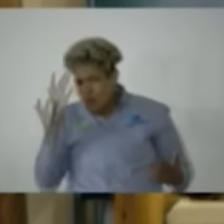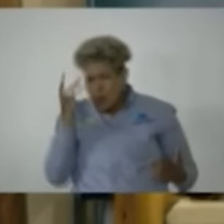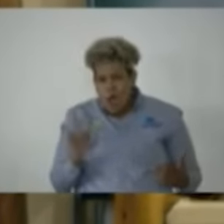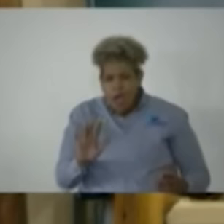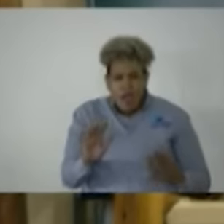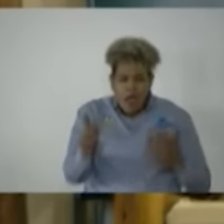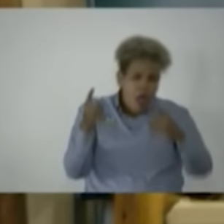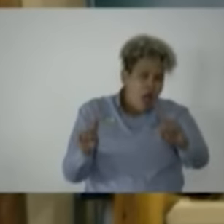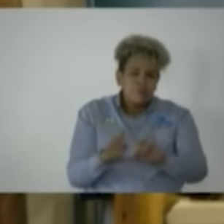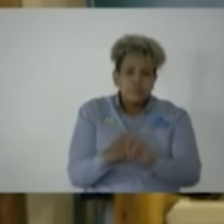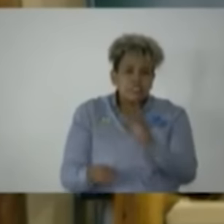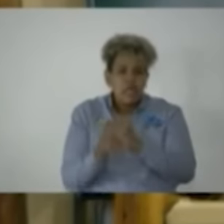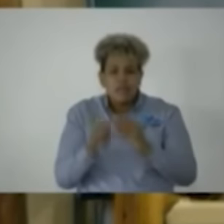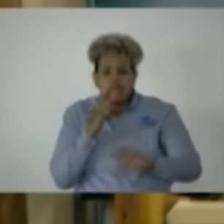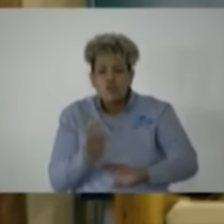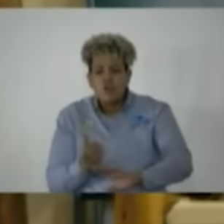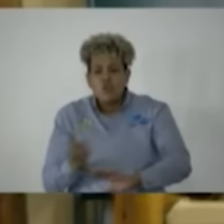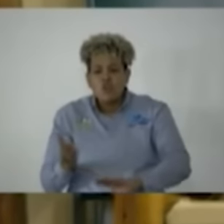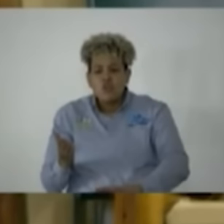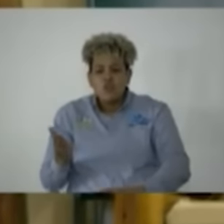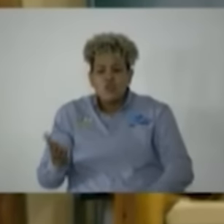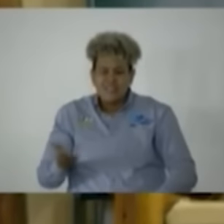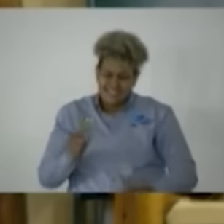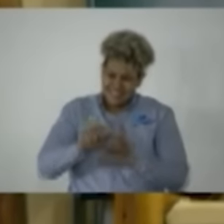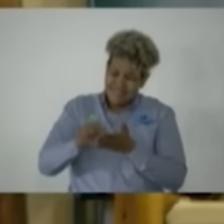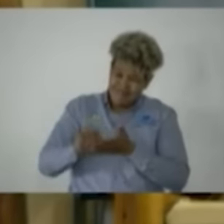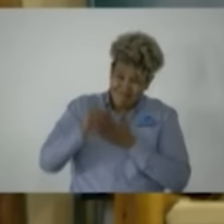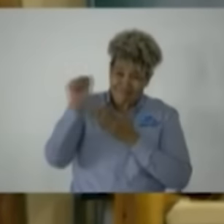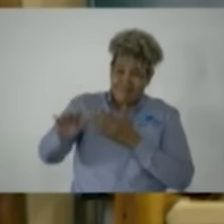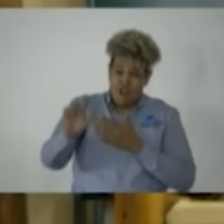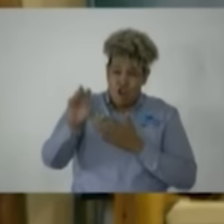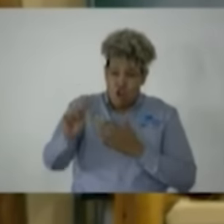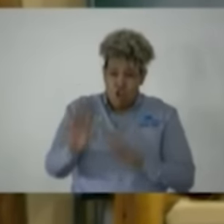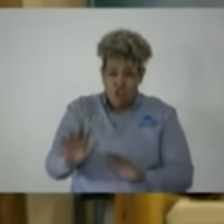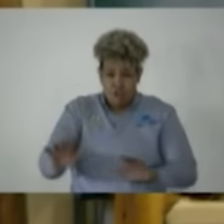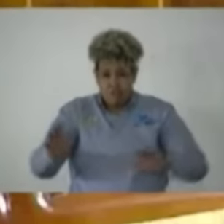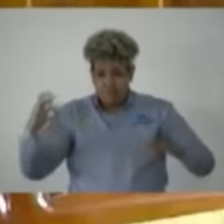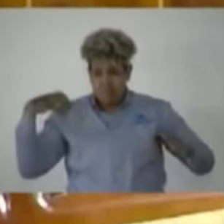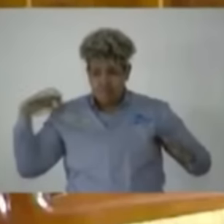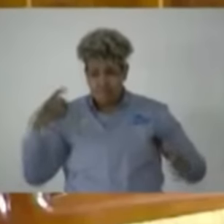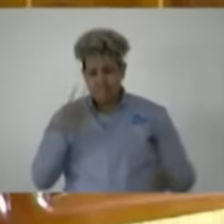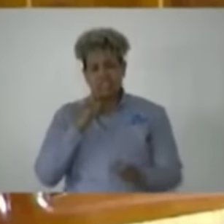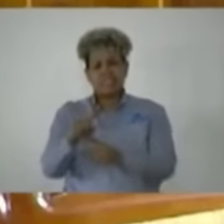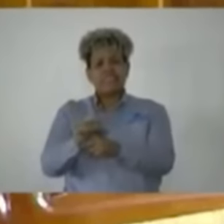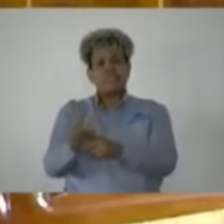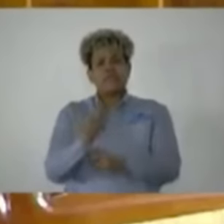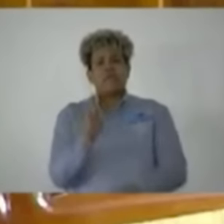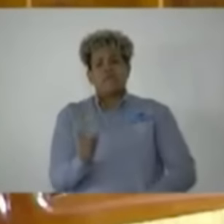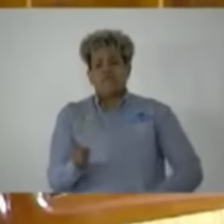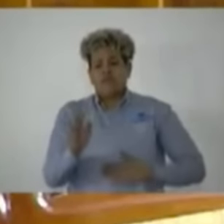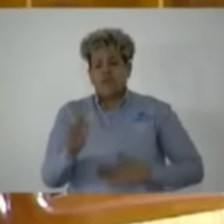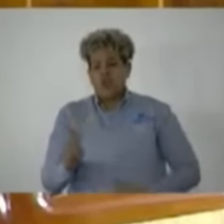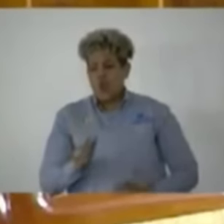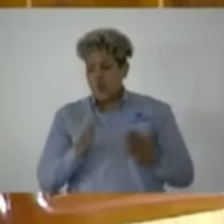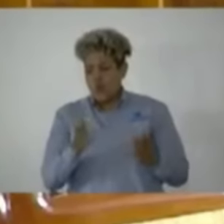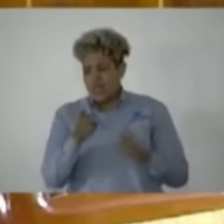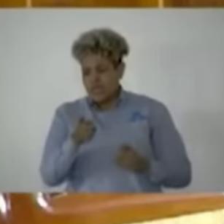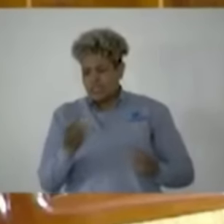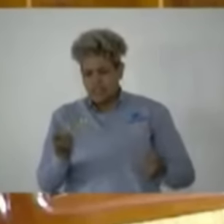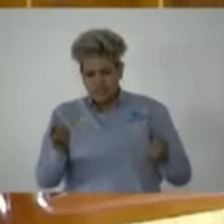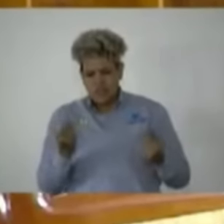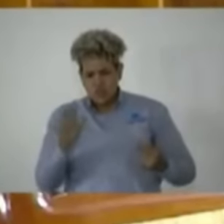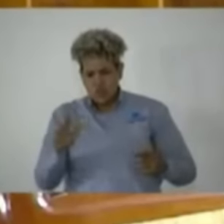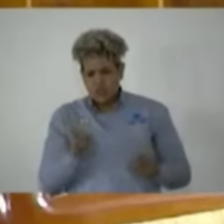in upbraiding the clerk, in disciplining the clerk in the way that it was